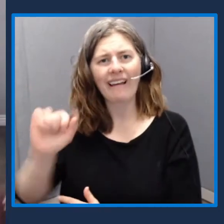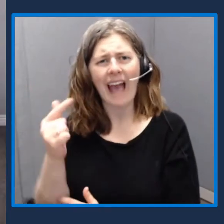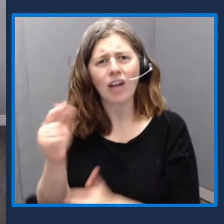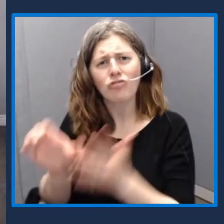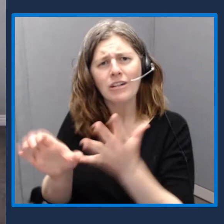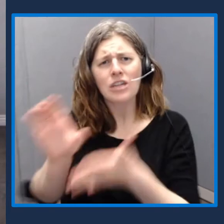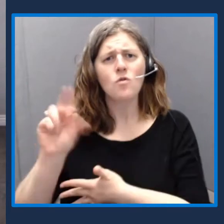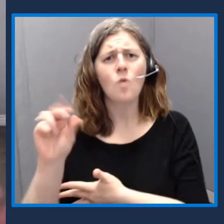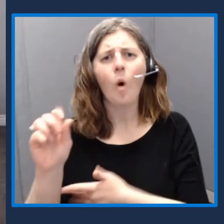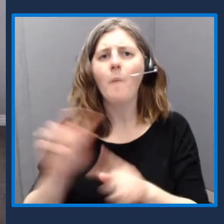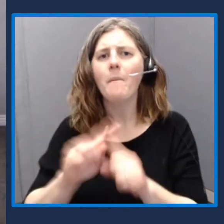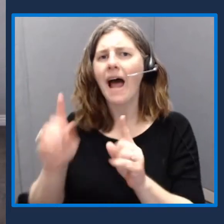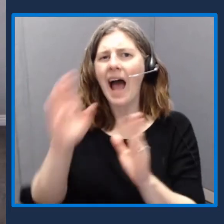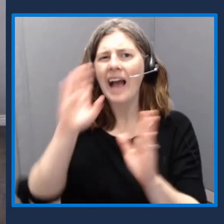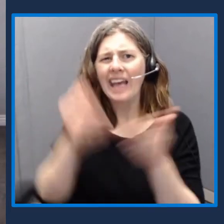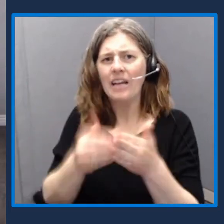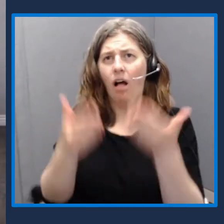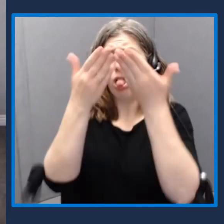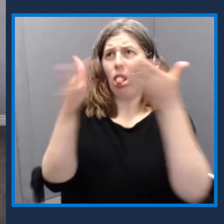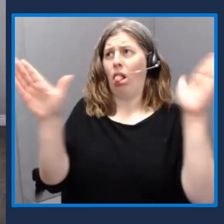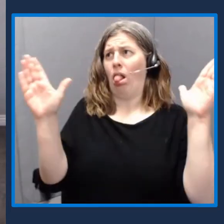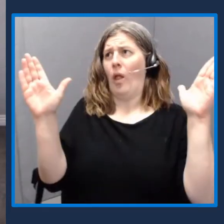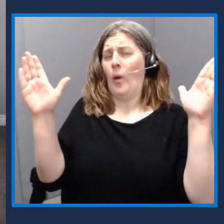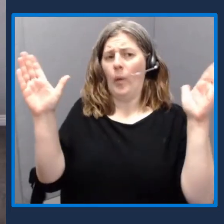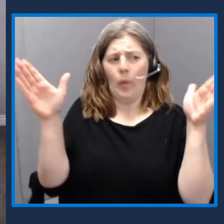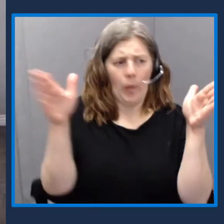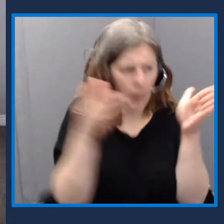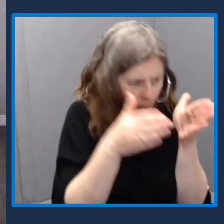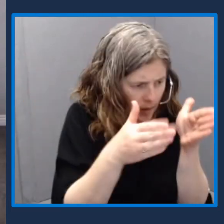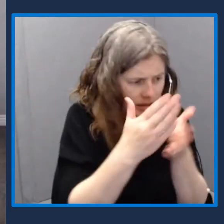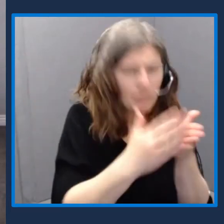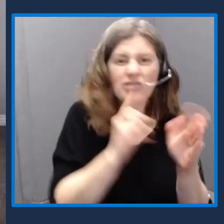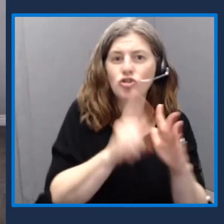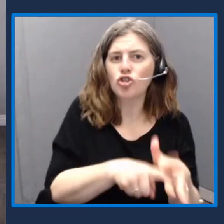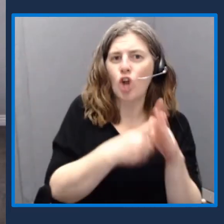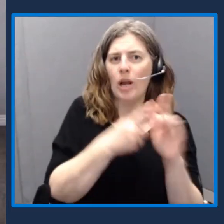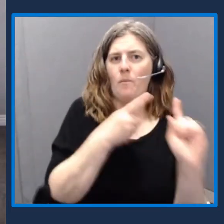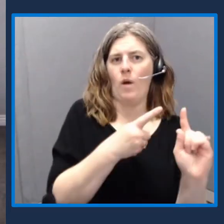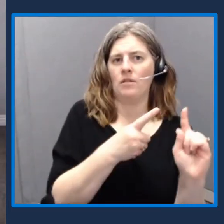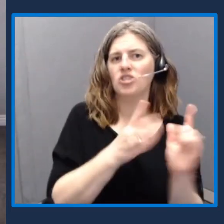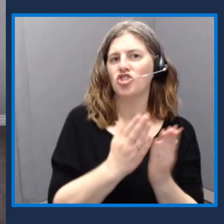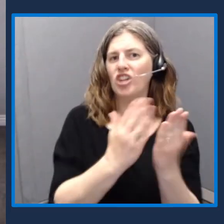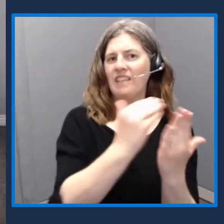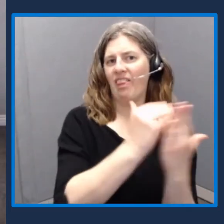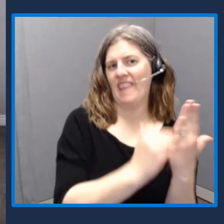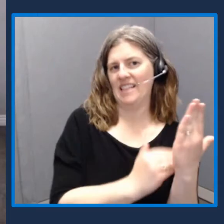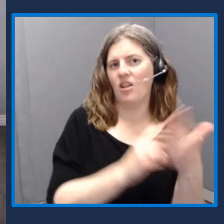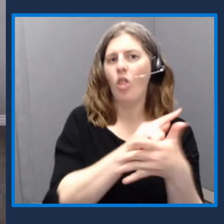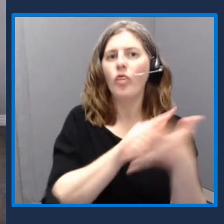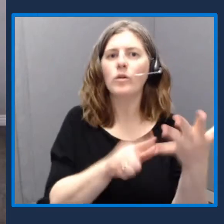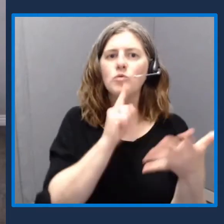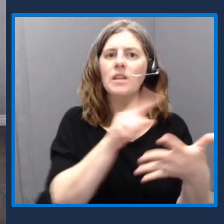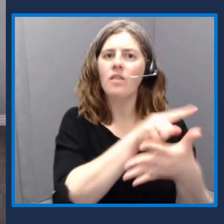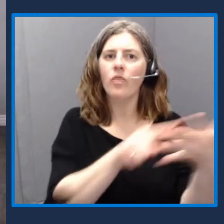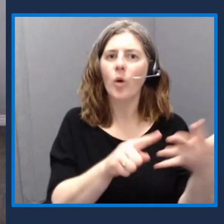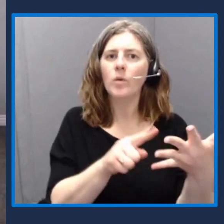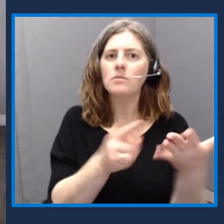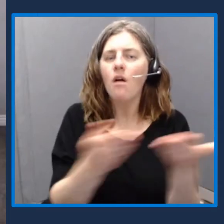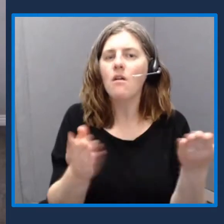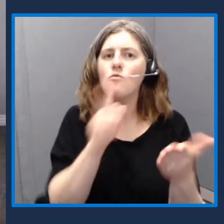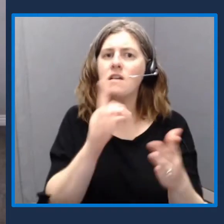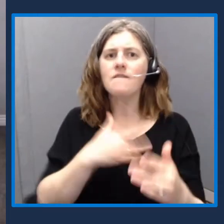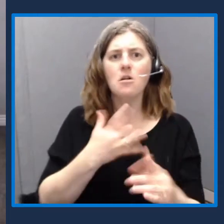again, shrinking the change, reducing some overwhelm. This is a starting point of again, those impactful, but also not